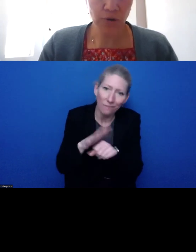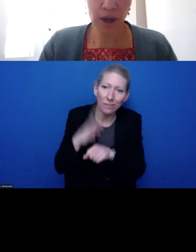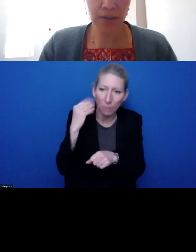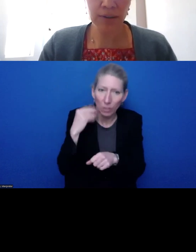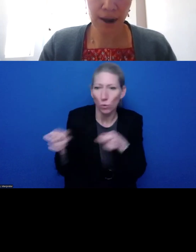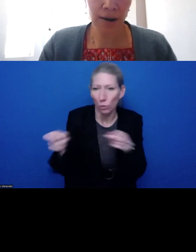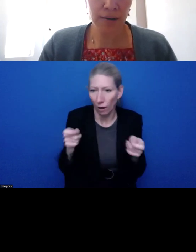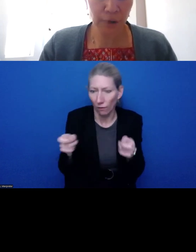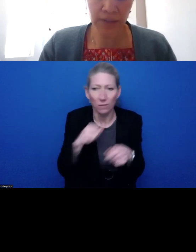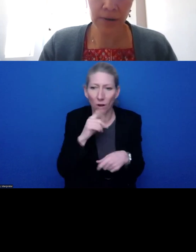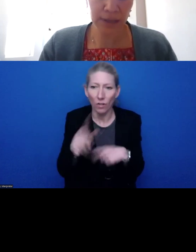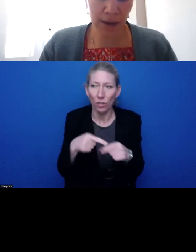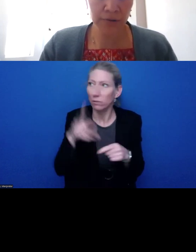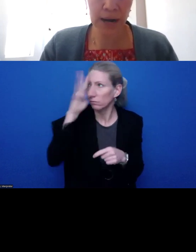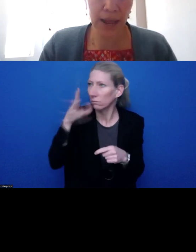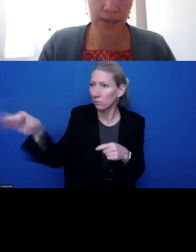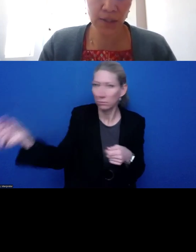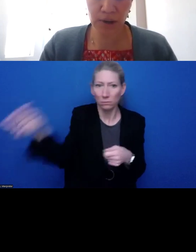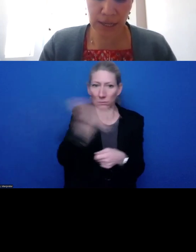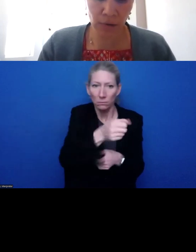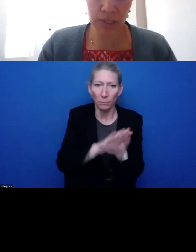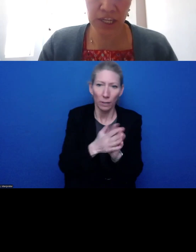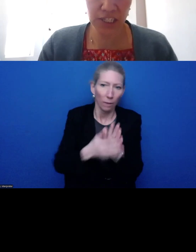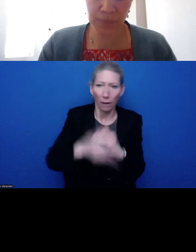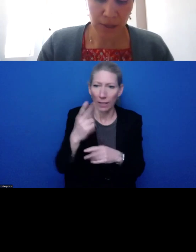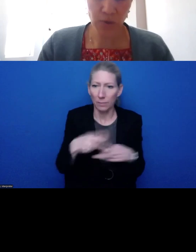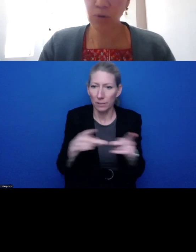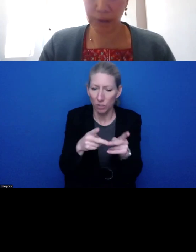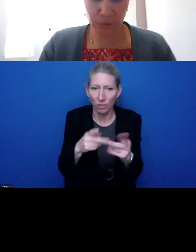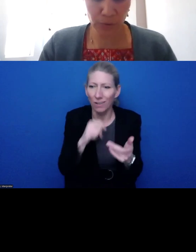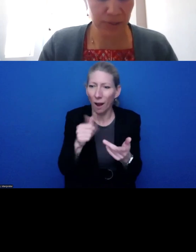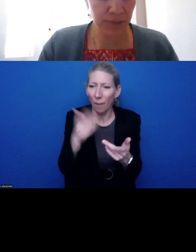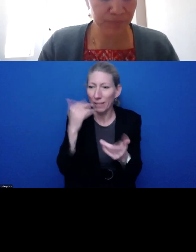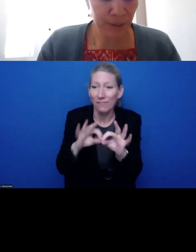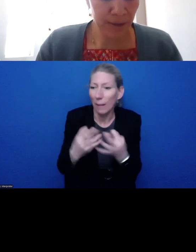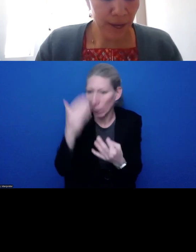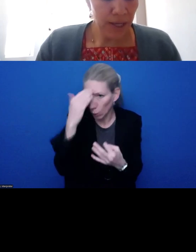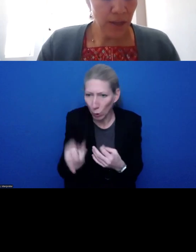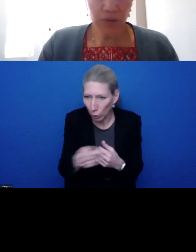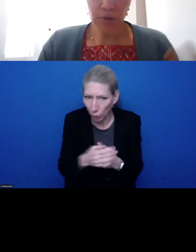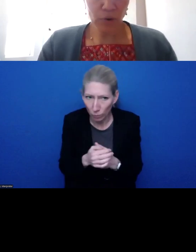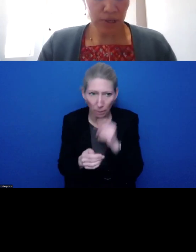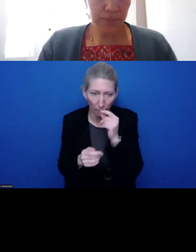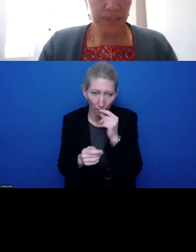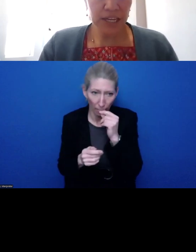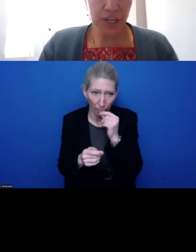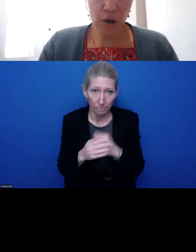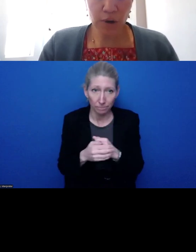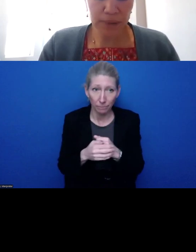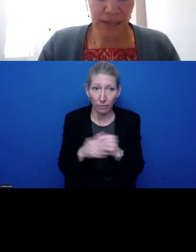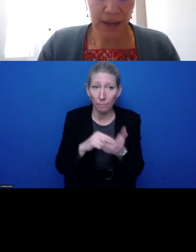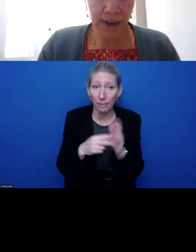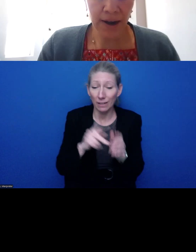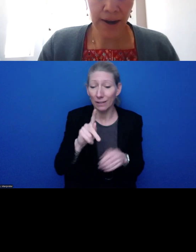govern rather than relying solely on kinship to current rulers. In other words, the